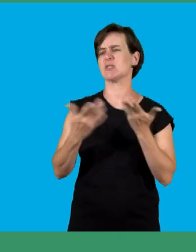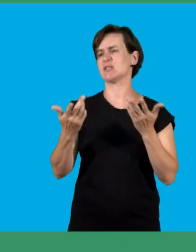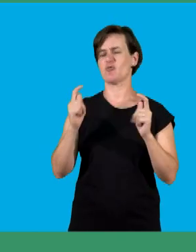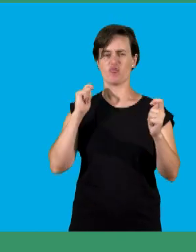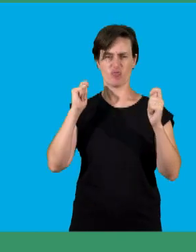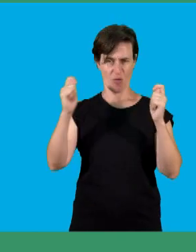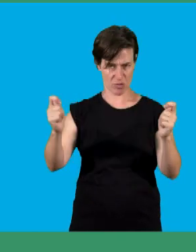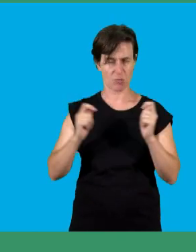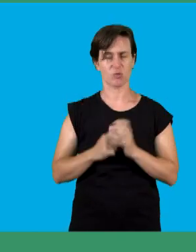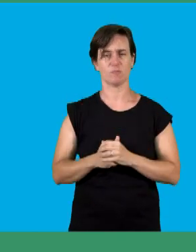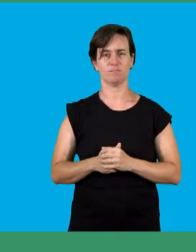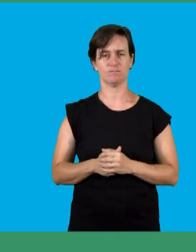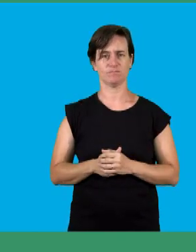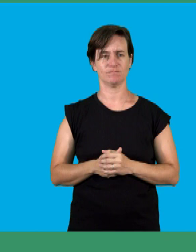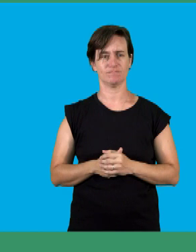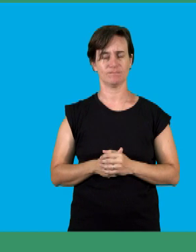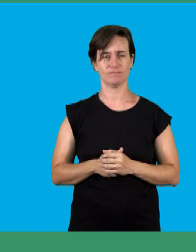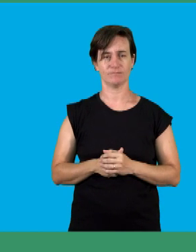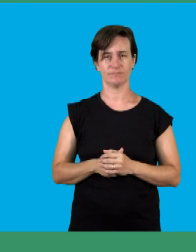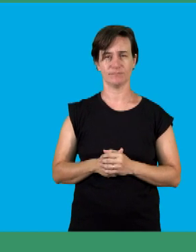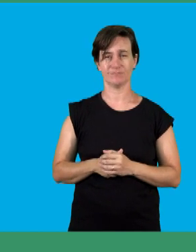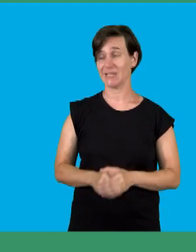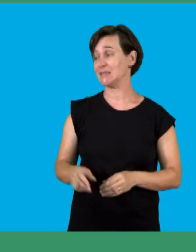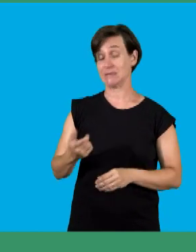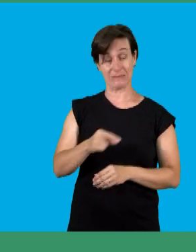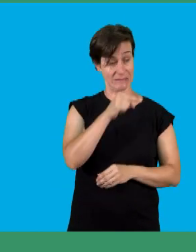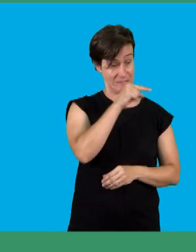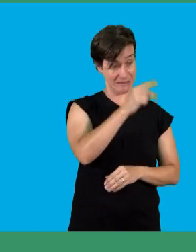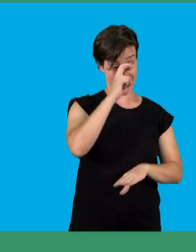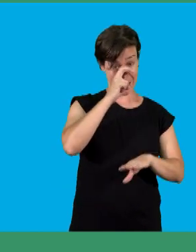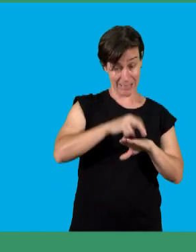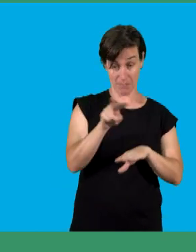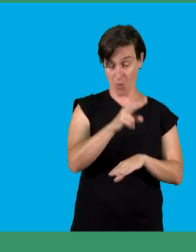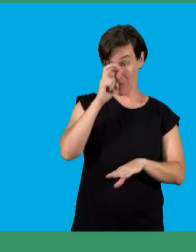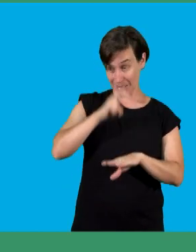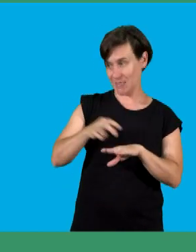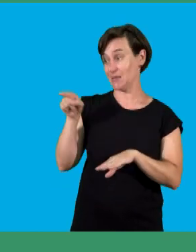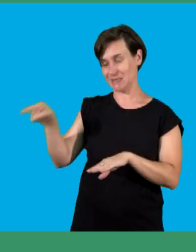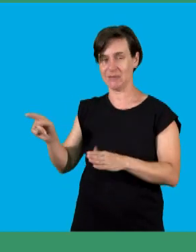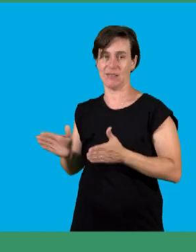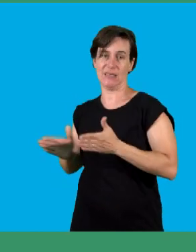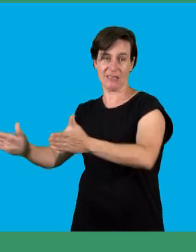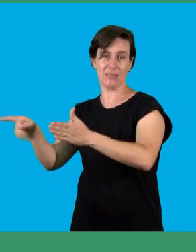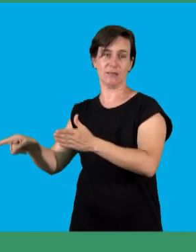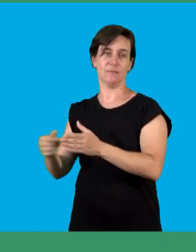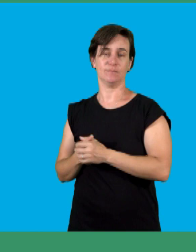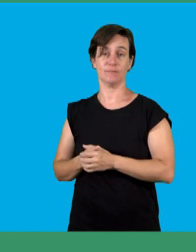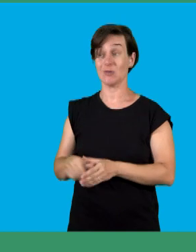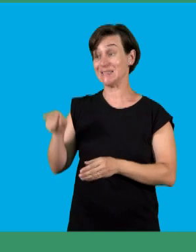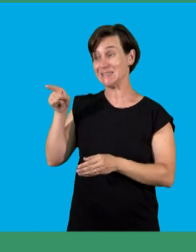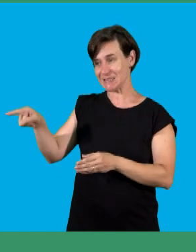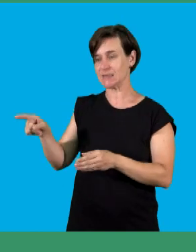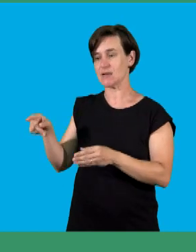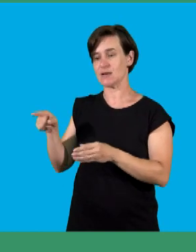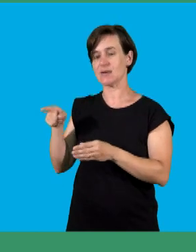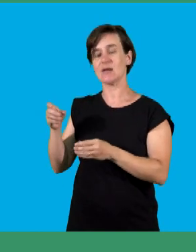and transport. So obviously, primary sector needs the tertiary sector for insurance services, since the tertiary